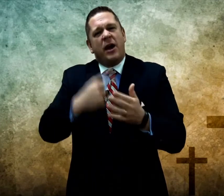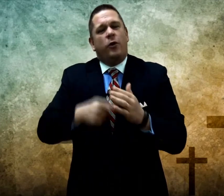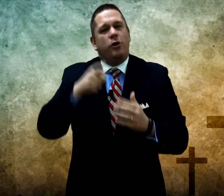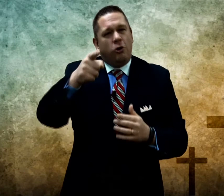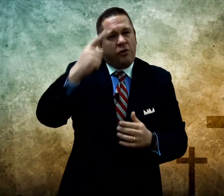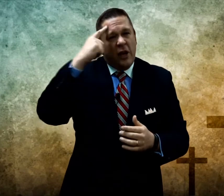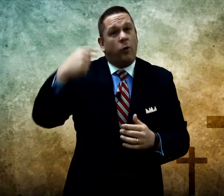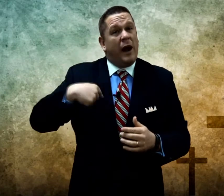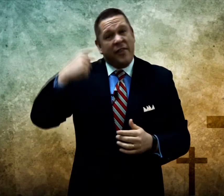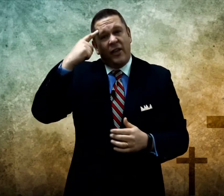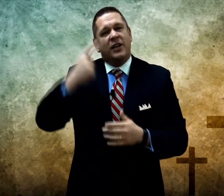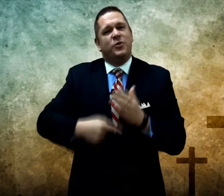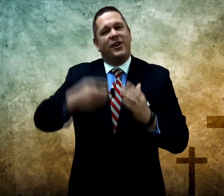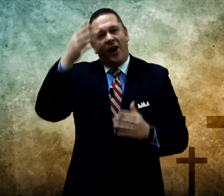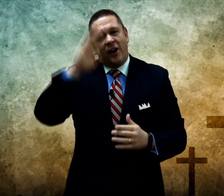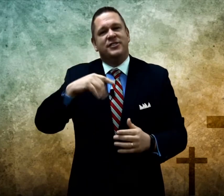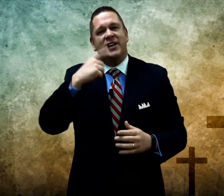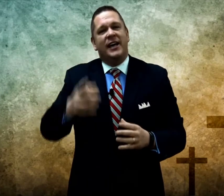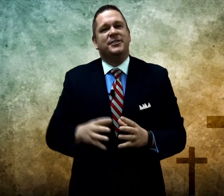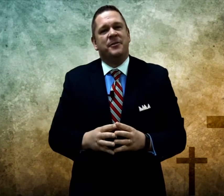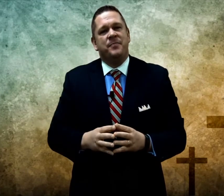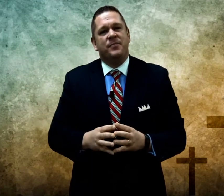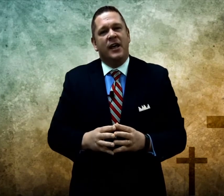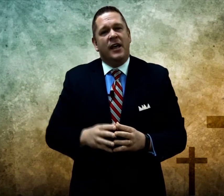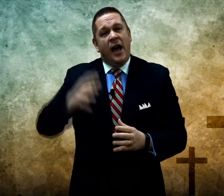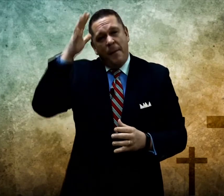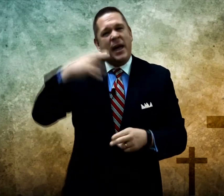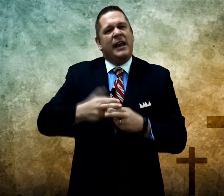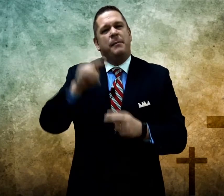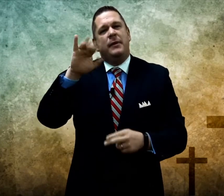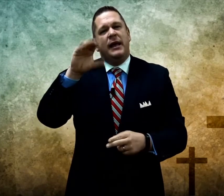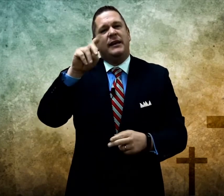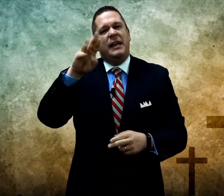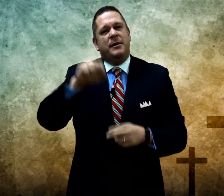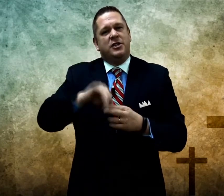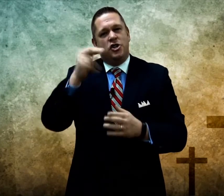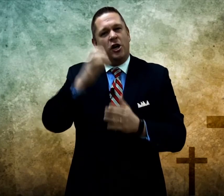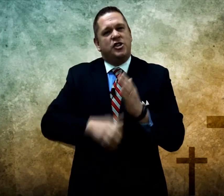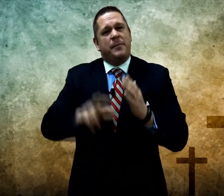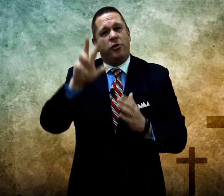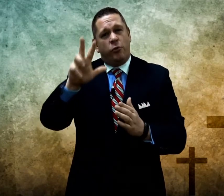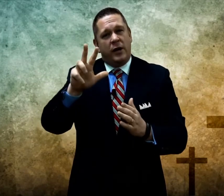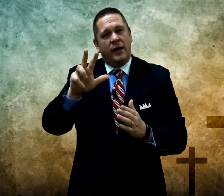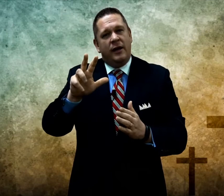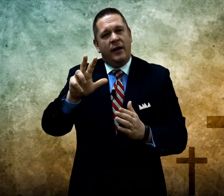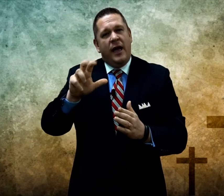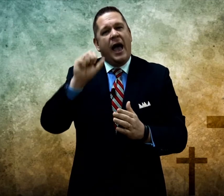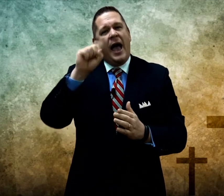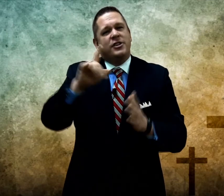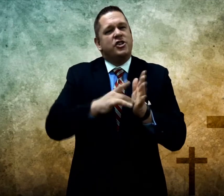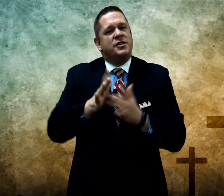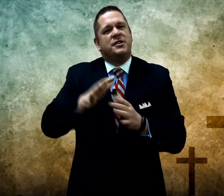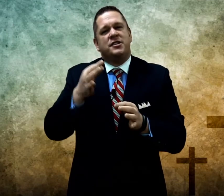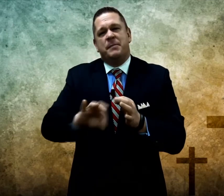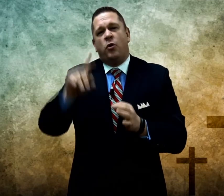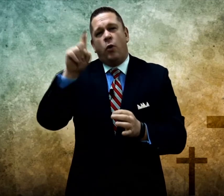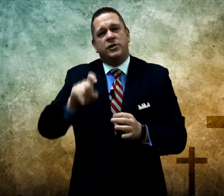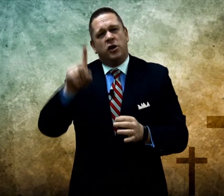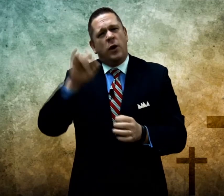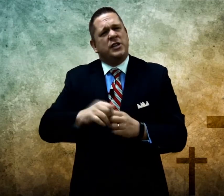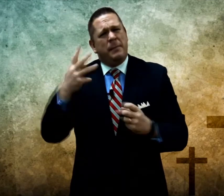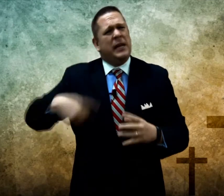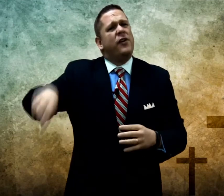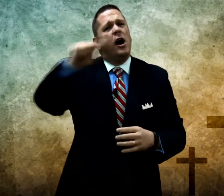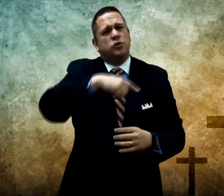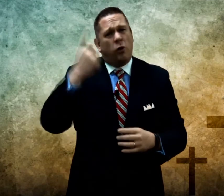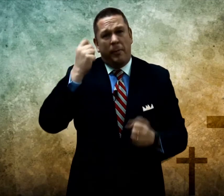really doesn't matter what you think or what I think, it's what God says. A man named Nicodemus in John chapter 3 asked Jesus a simple